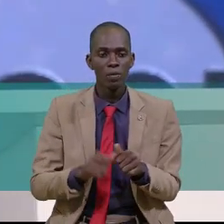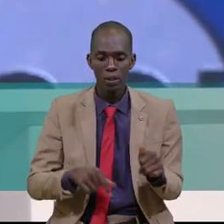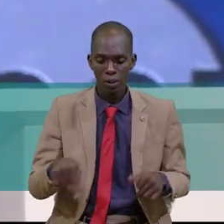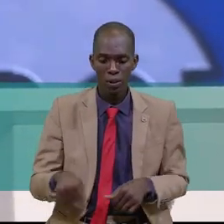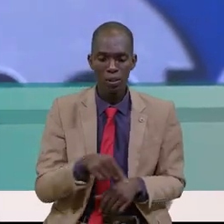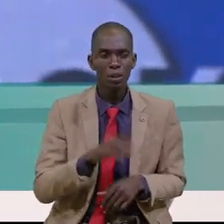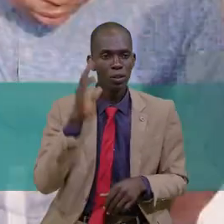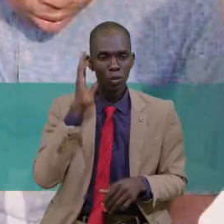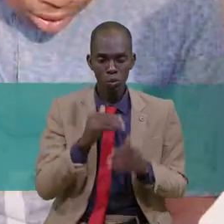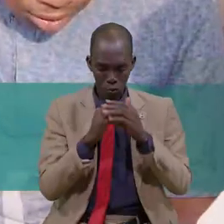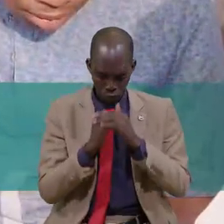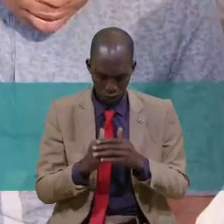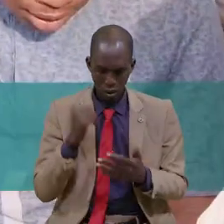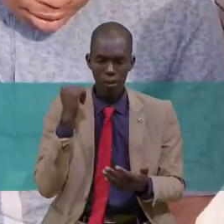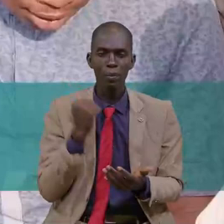bow. Give me a good amen. Amen.